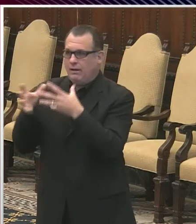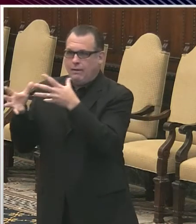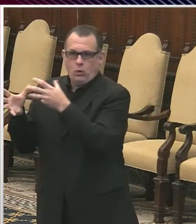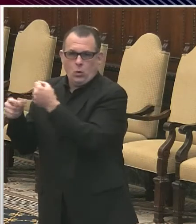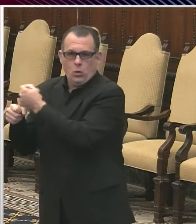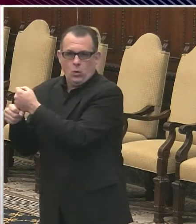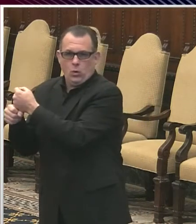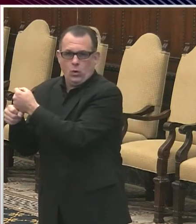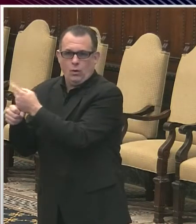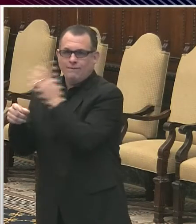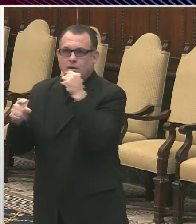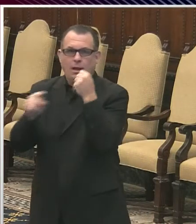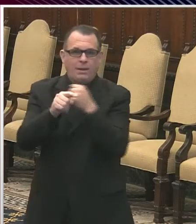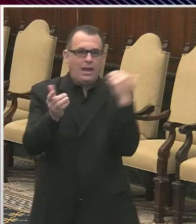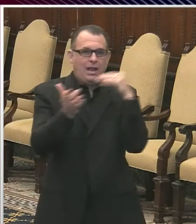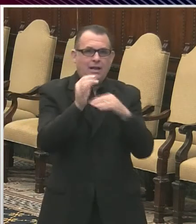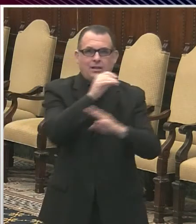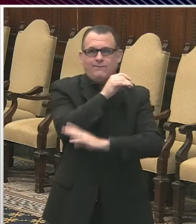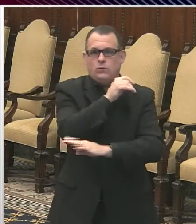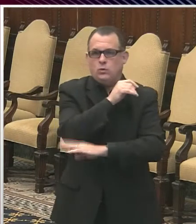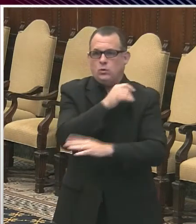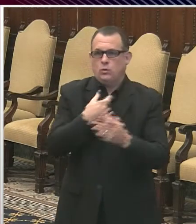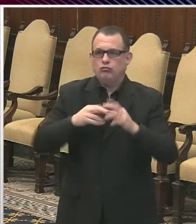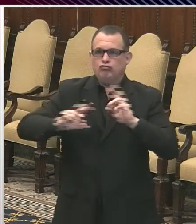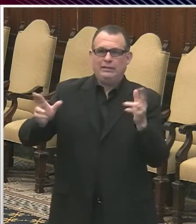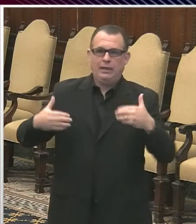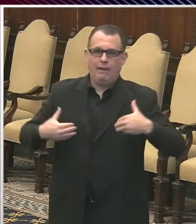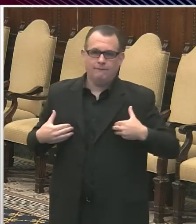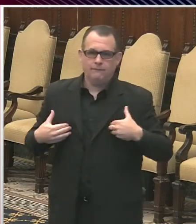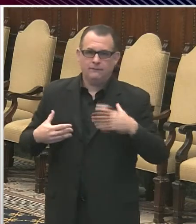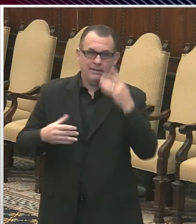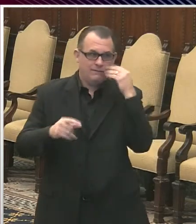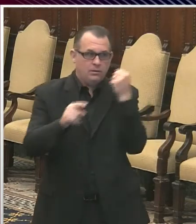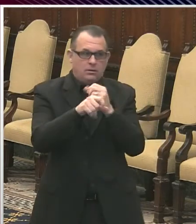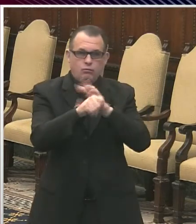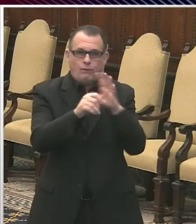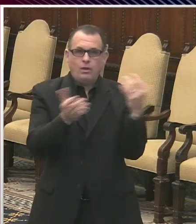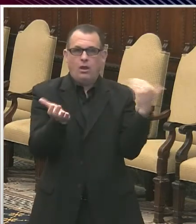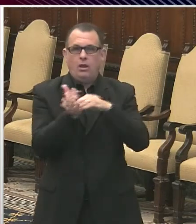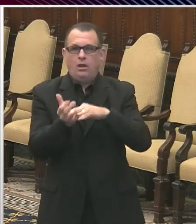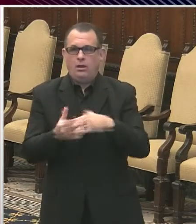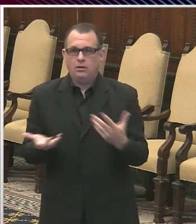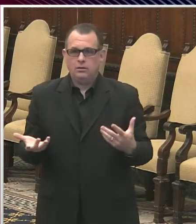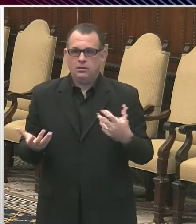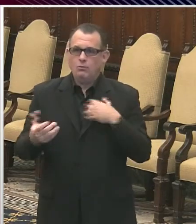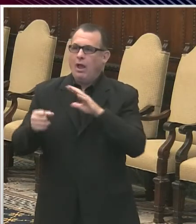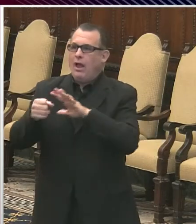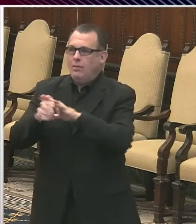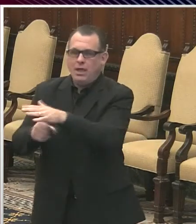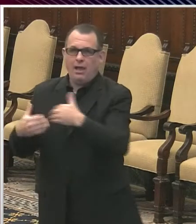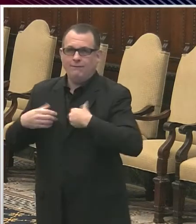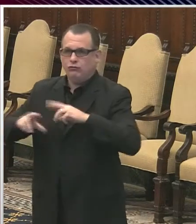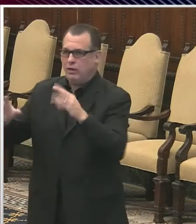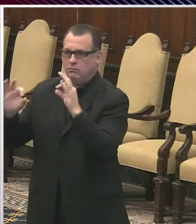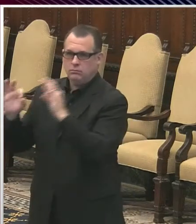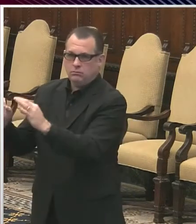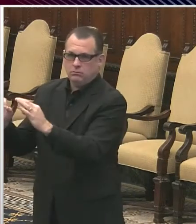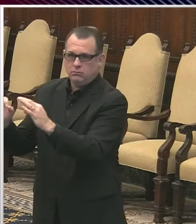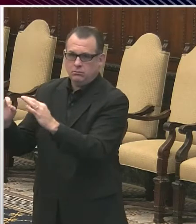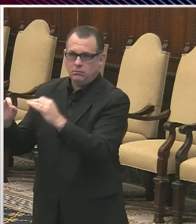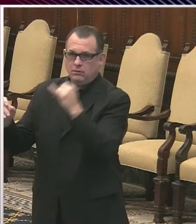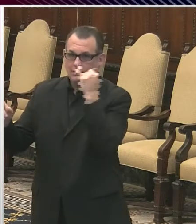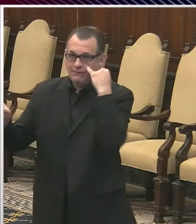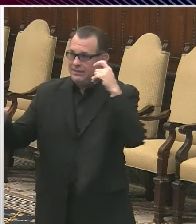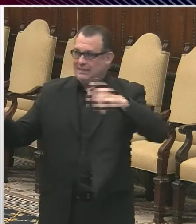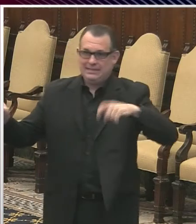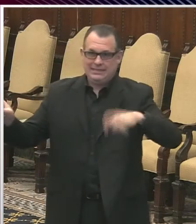of COVID where we need additional PPE. I'd rather have some in stock than try to